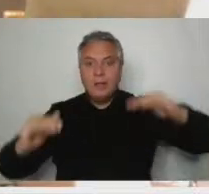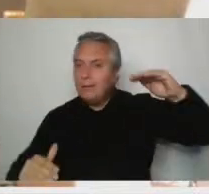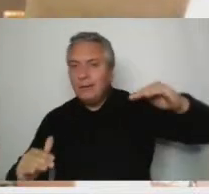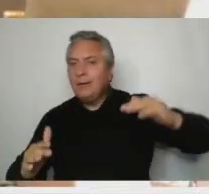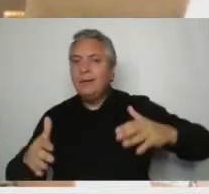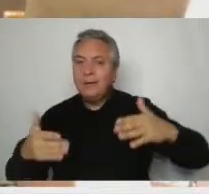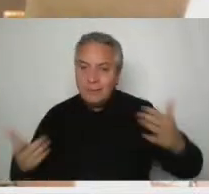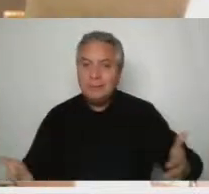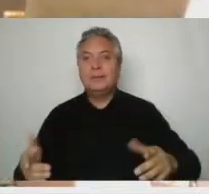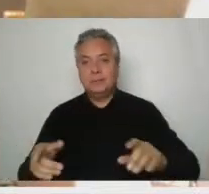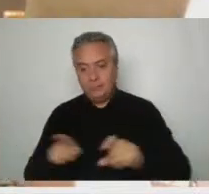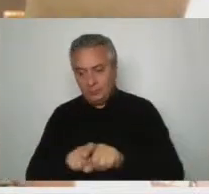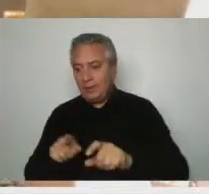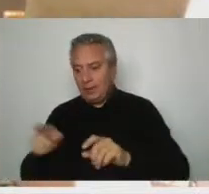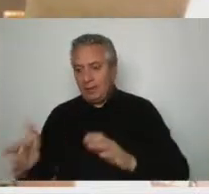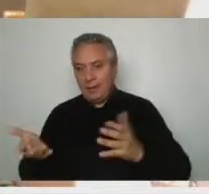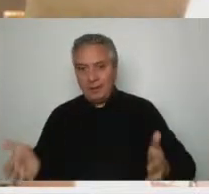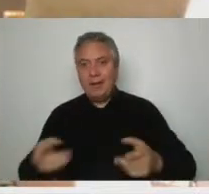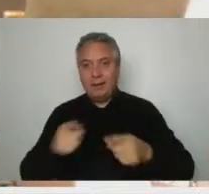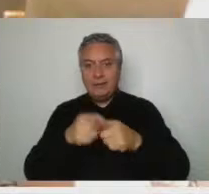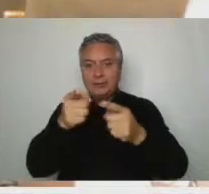is